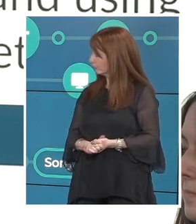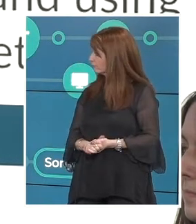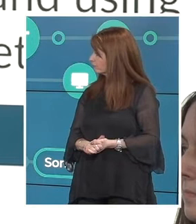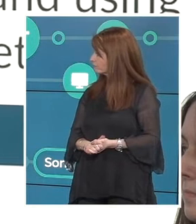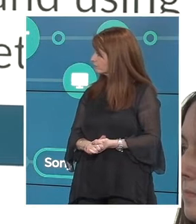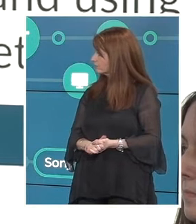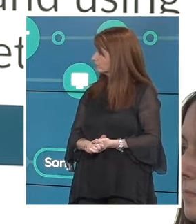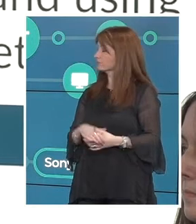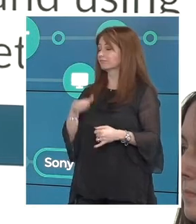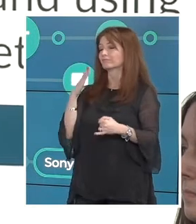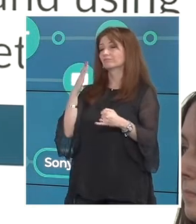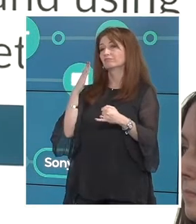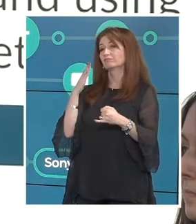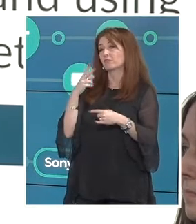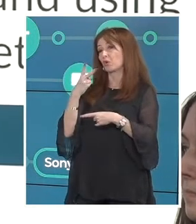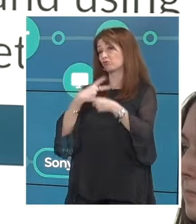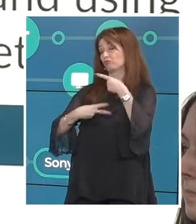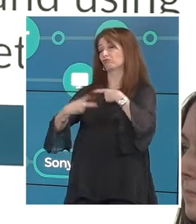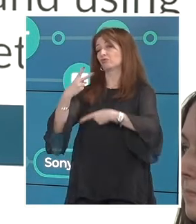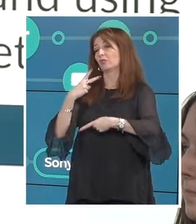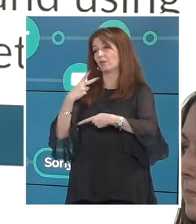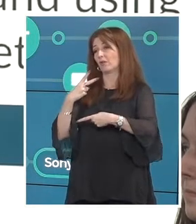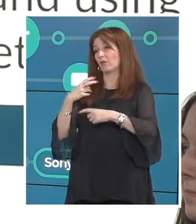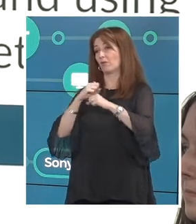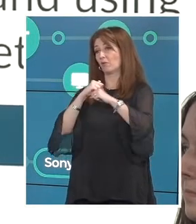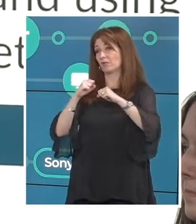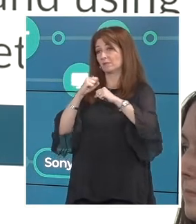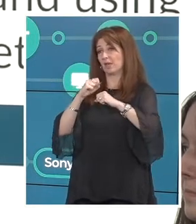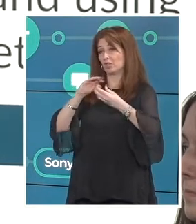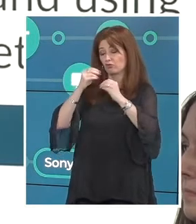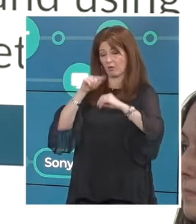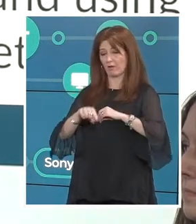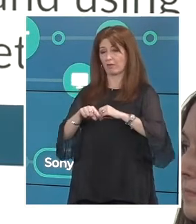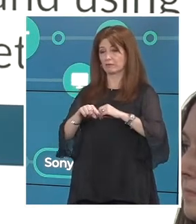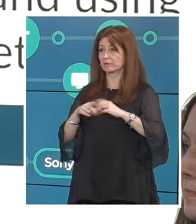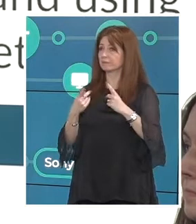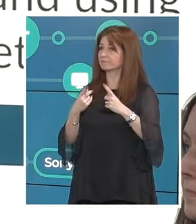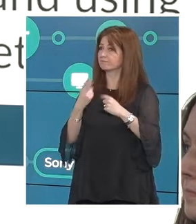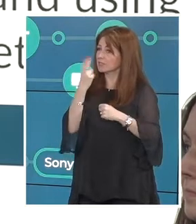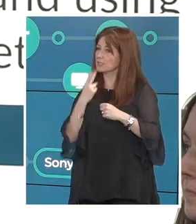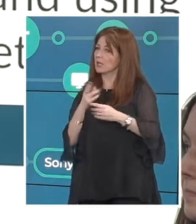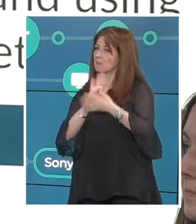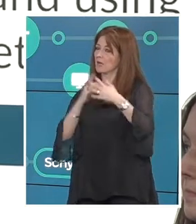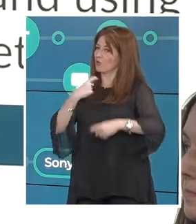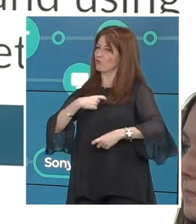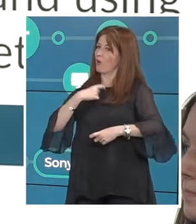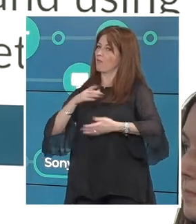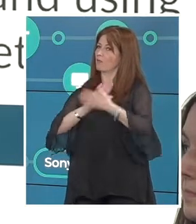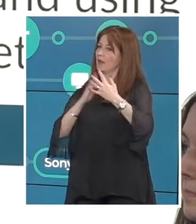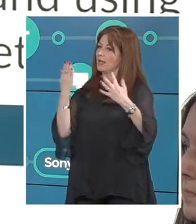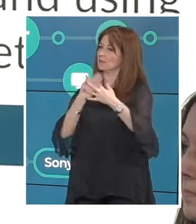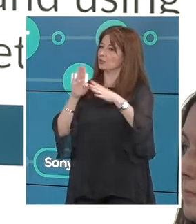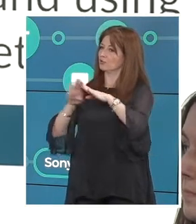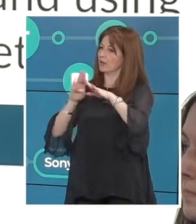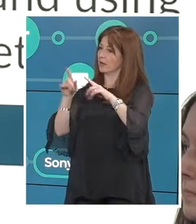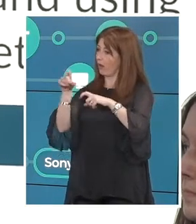So over the last couple of years at Spacecraft, although I'm a UX designer, I've come into more of a role of accessibility training with our clients.